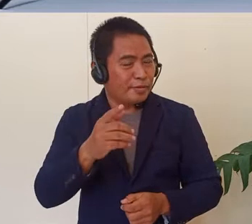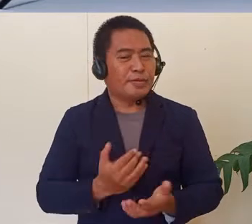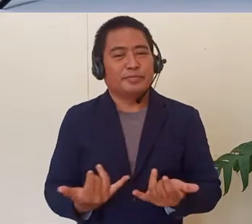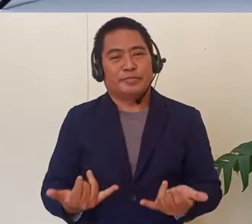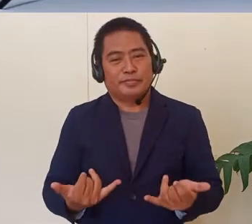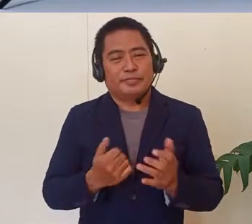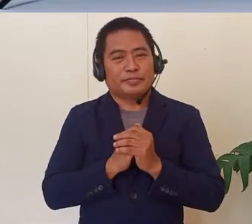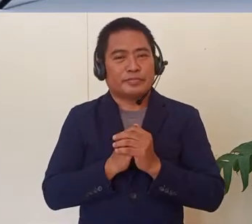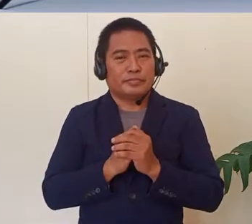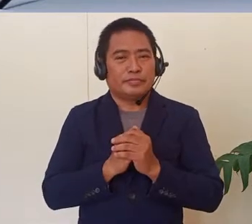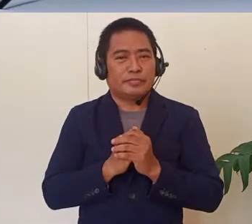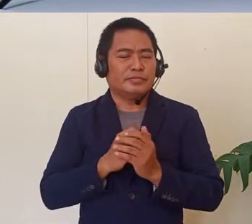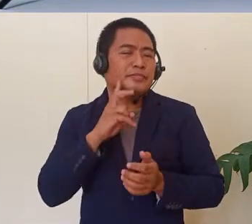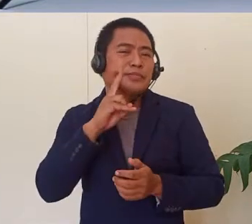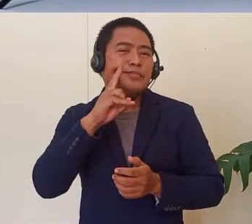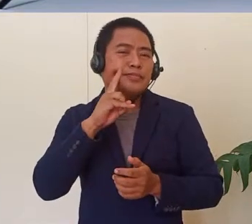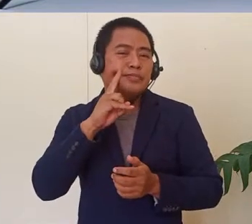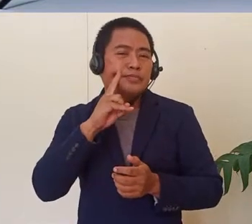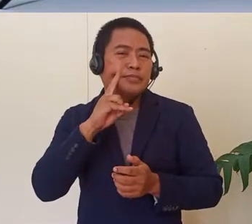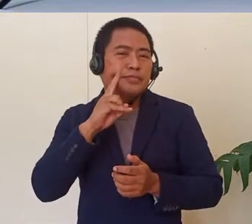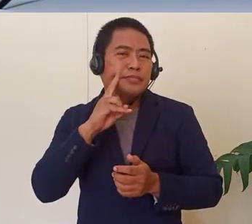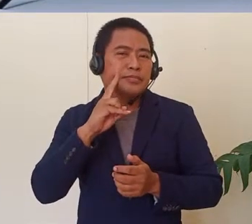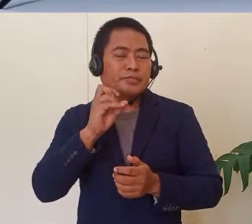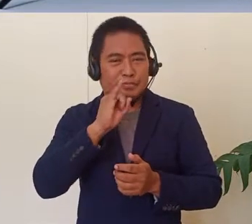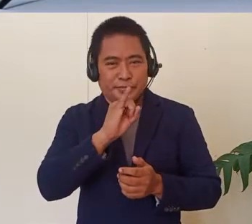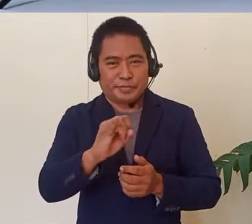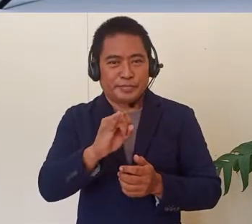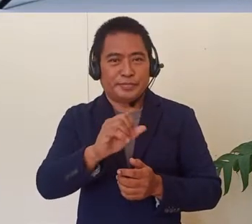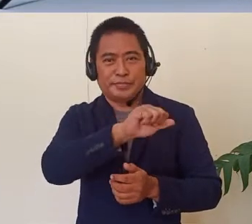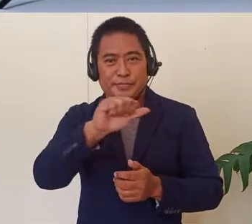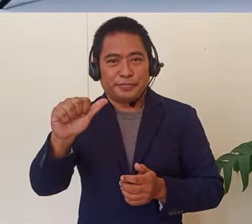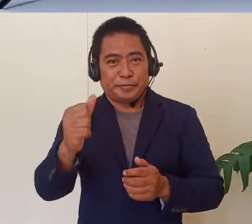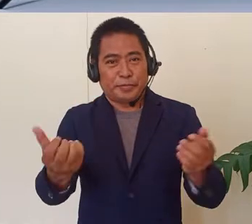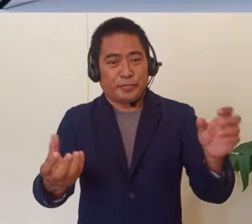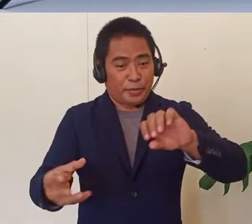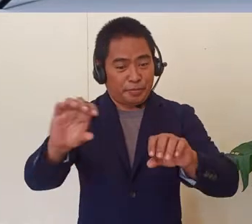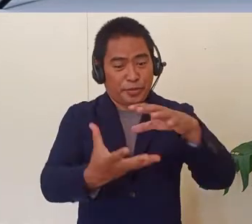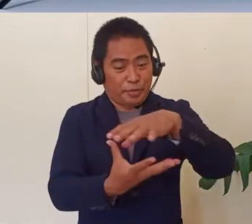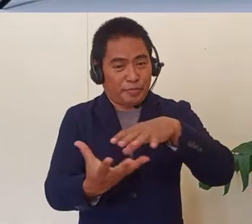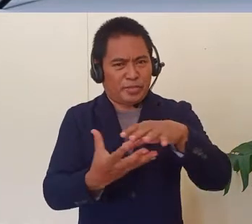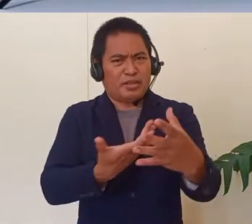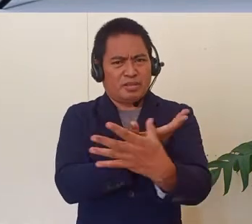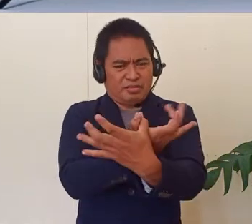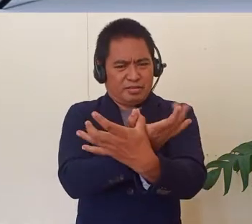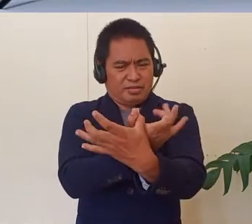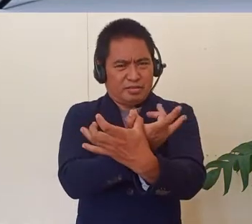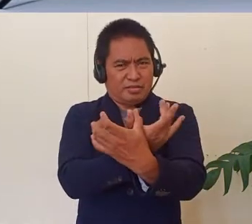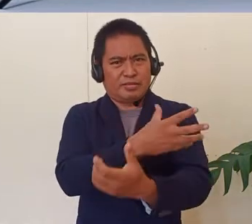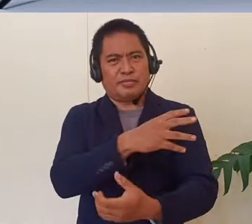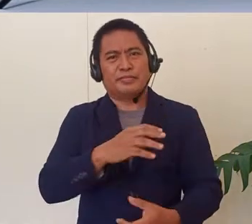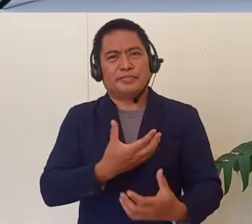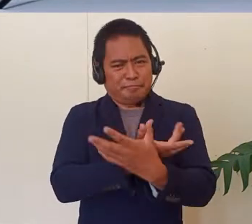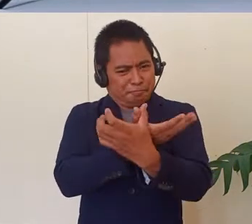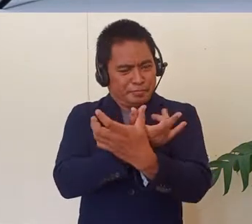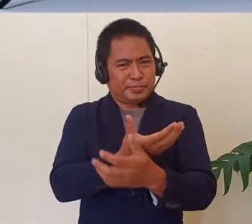a mixture of acetic acid substances that causes sourness